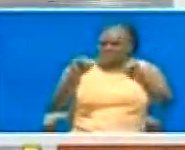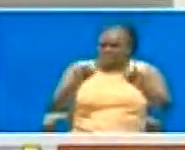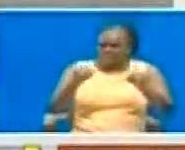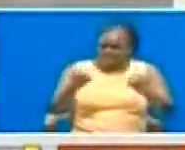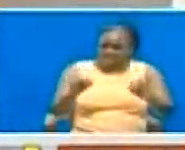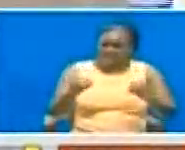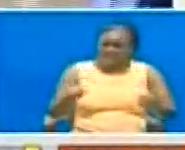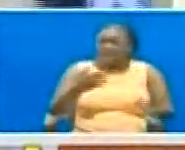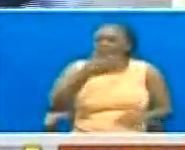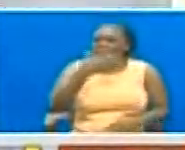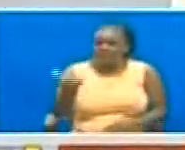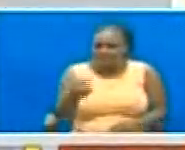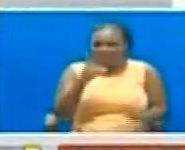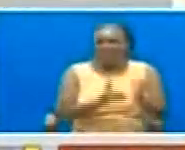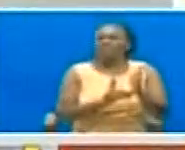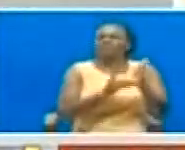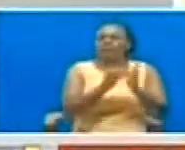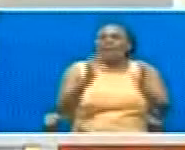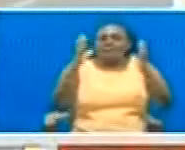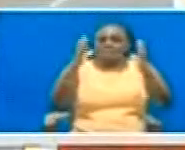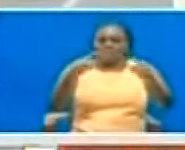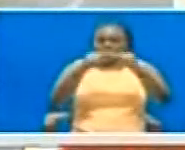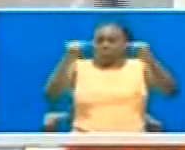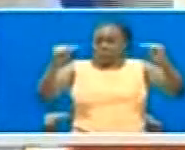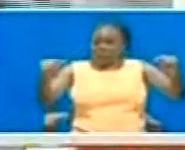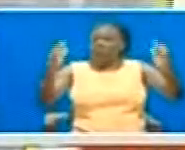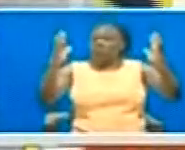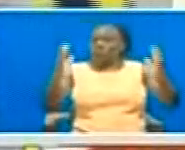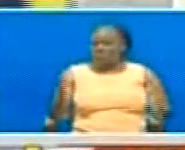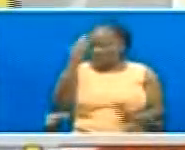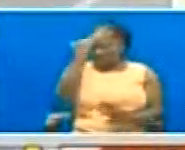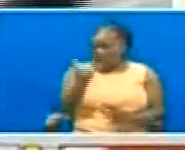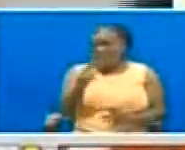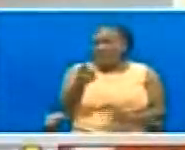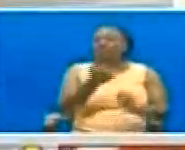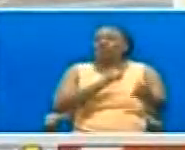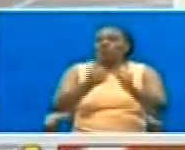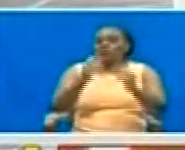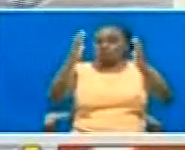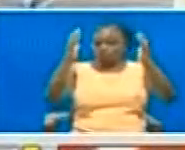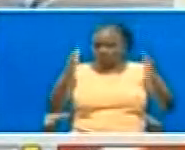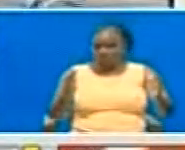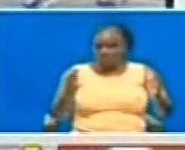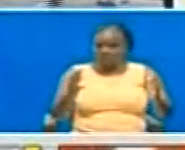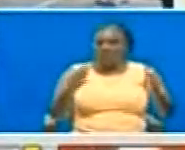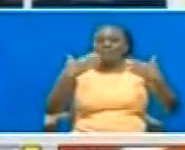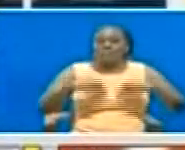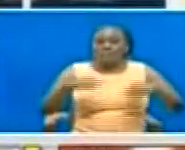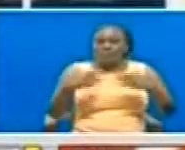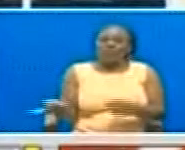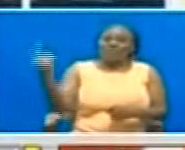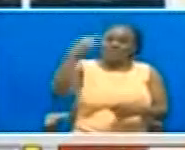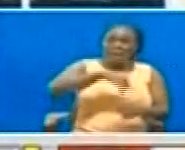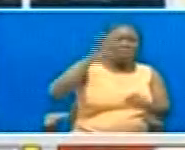Blades actually have developed into a very big rival in that it's a big game. So the turnout was good. There were a lot of